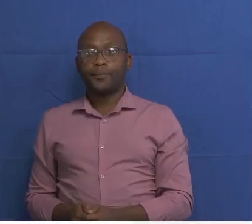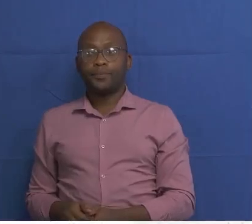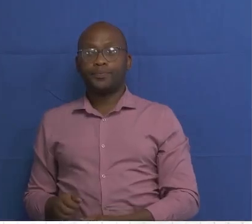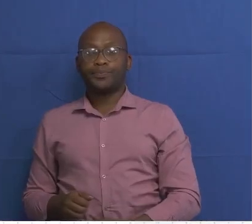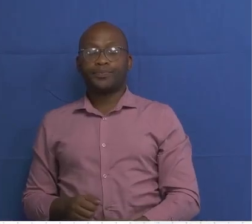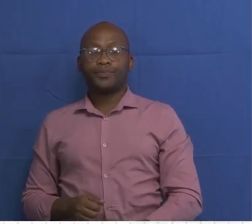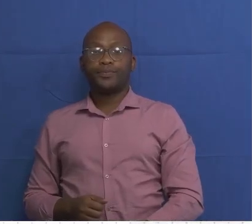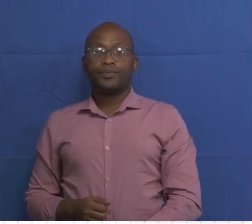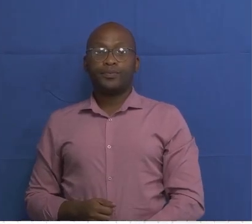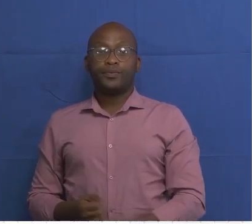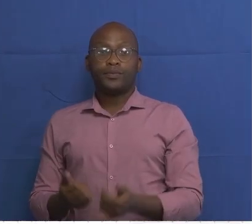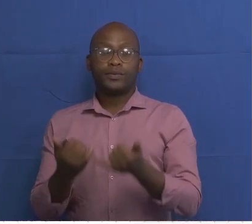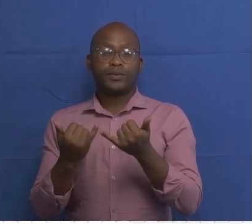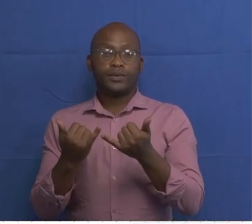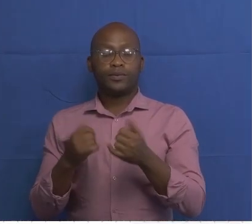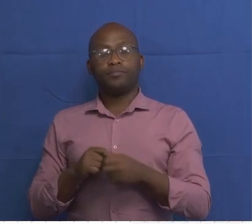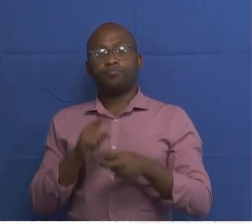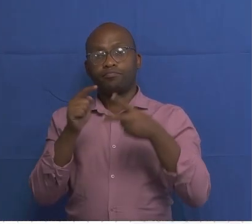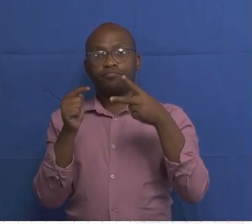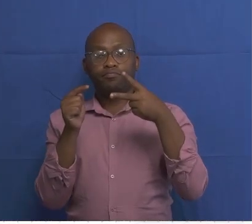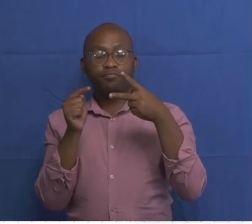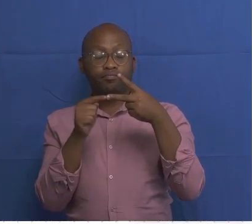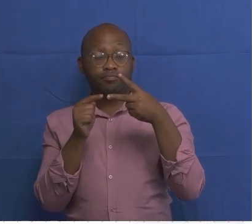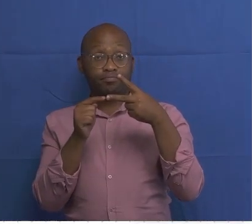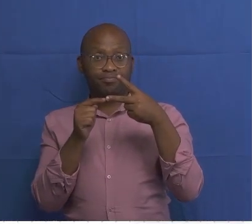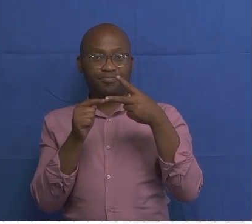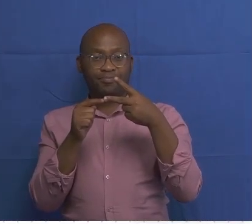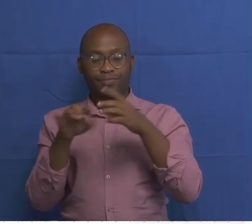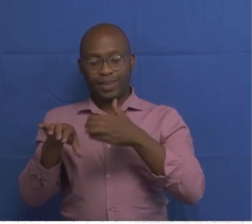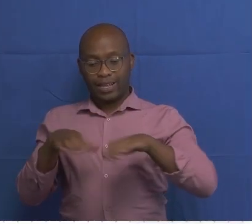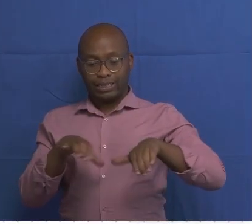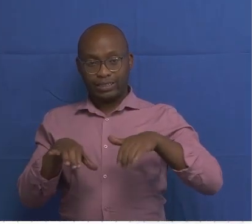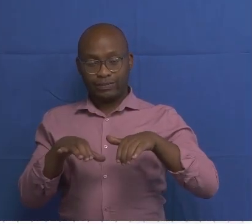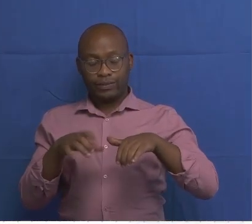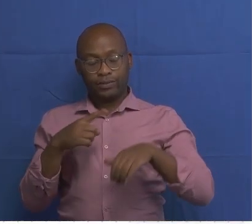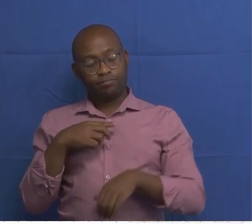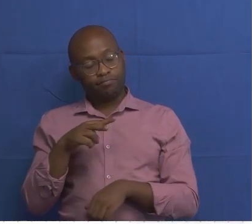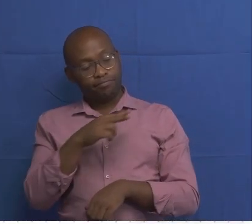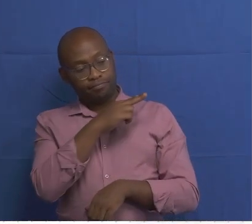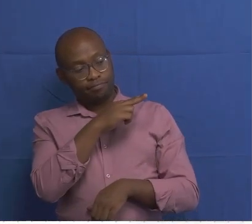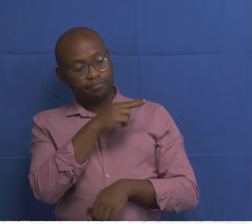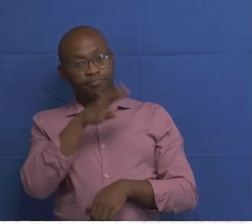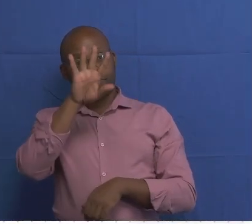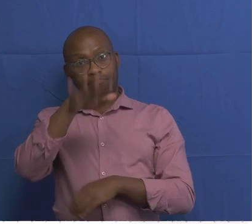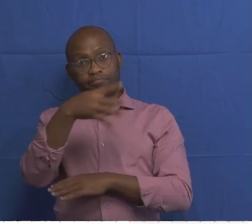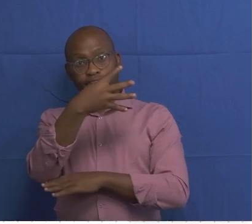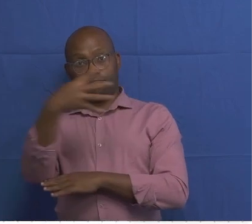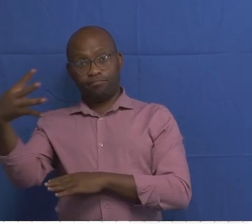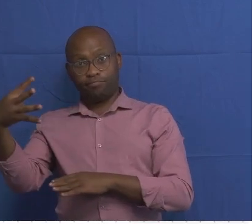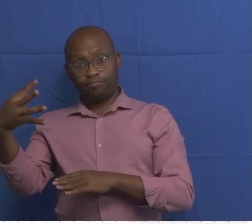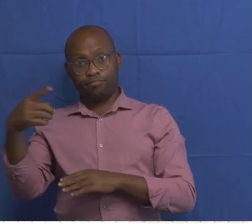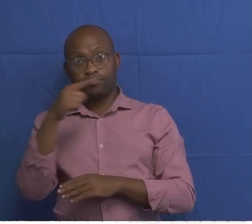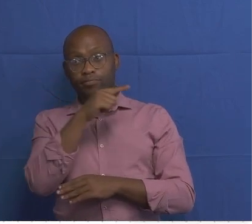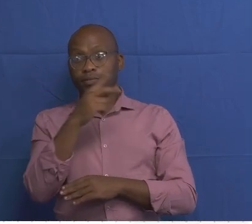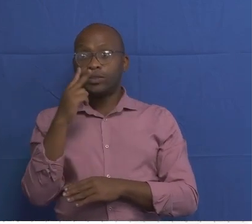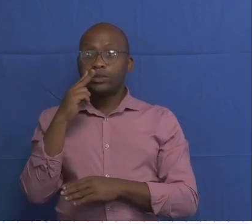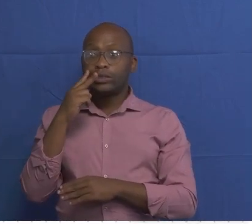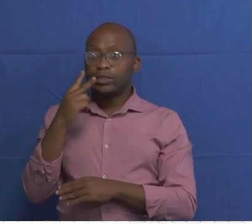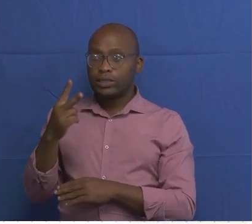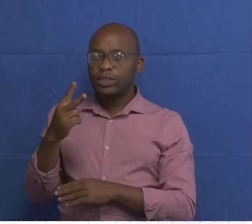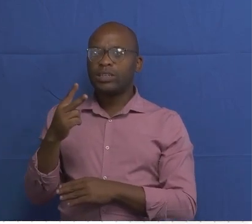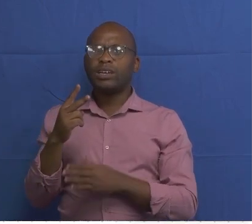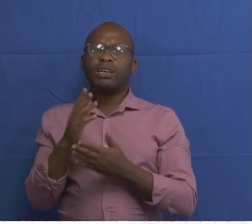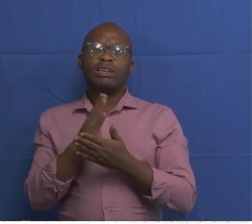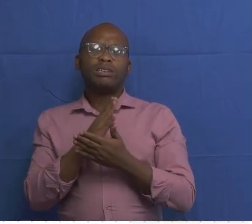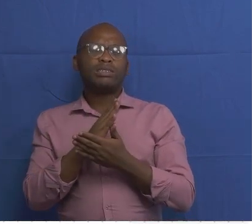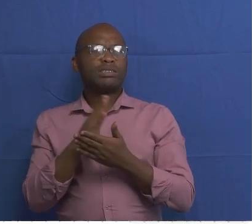We have got a second activity here. We have got a table that has got a missing genotypes and phenotypes.